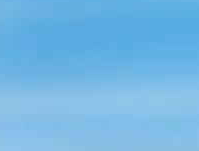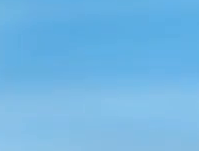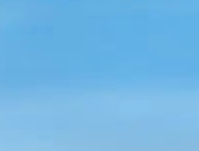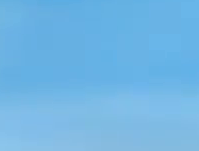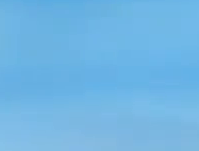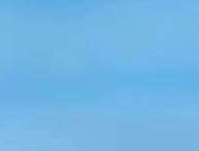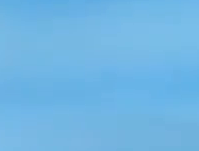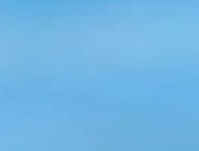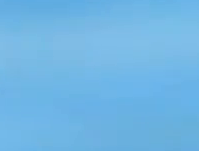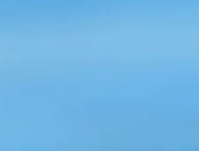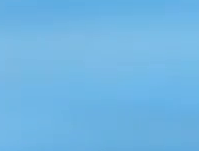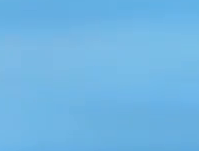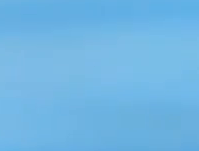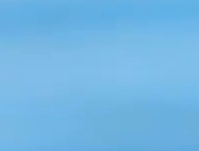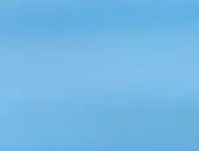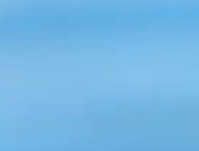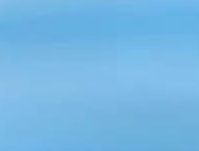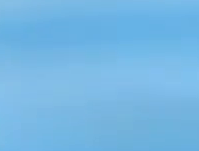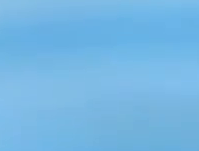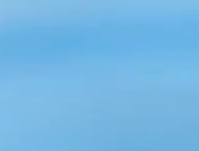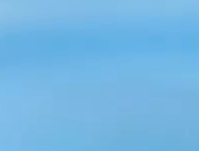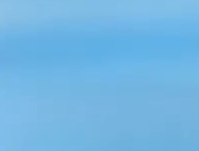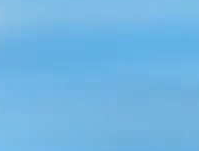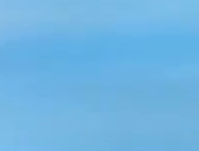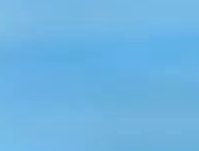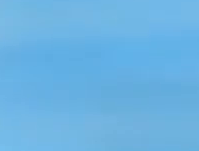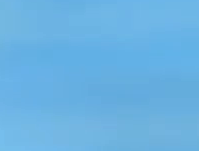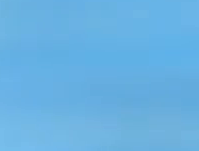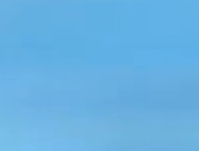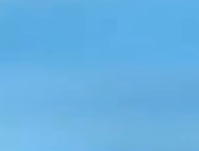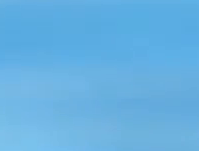NTV, turning on your world.